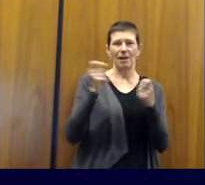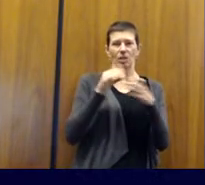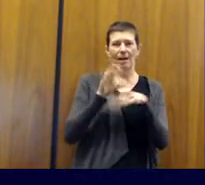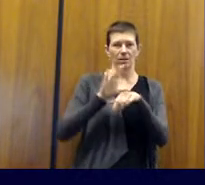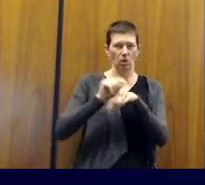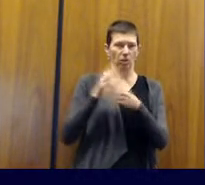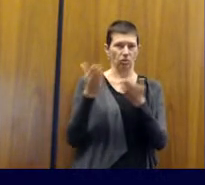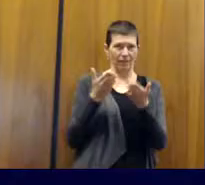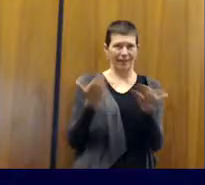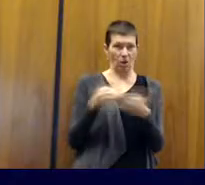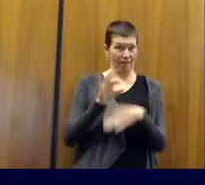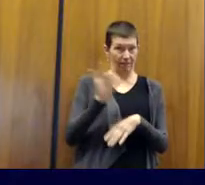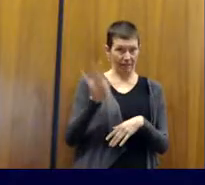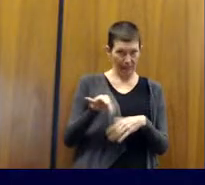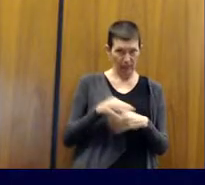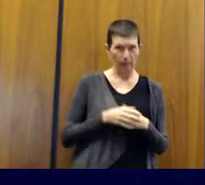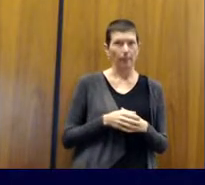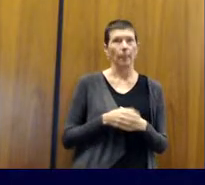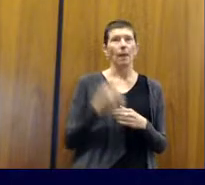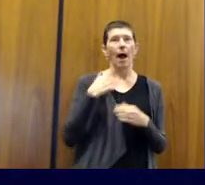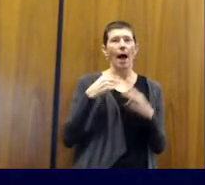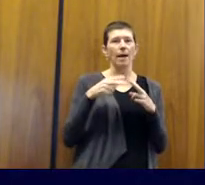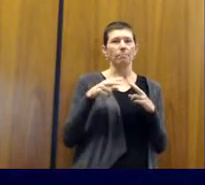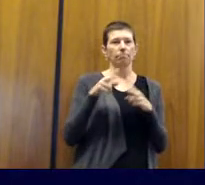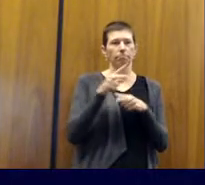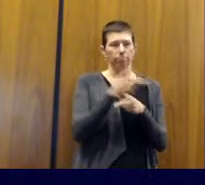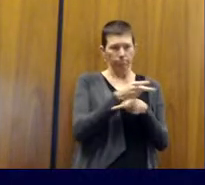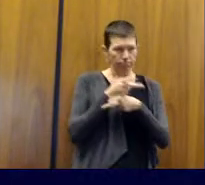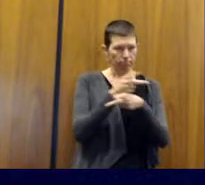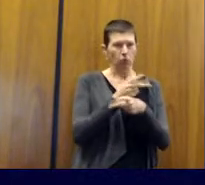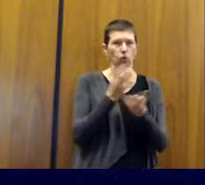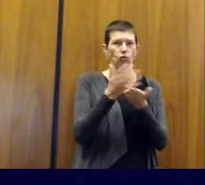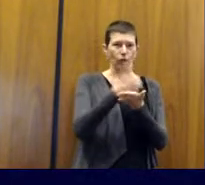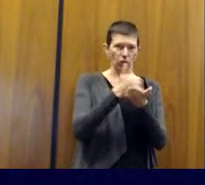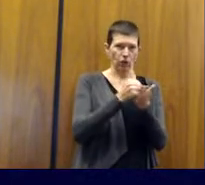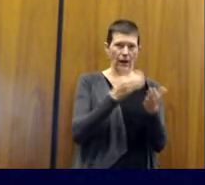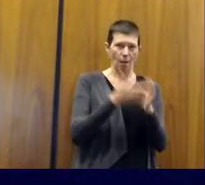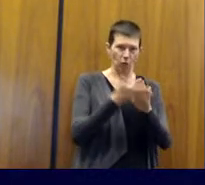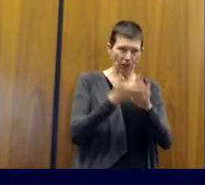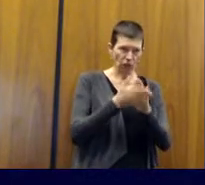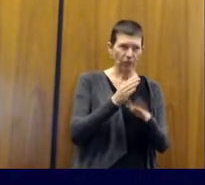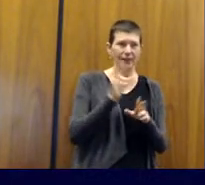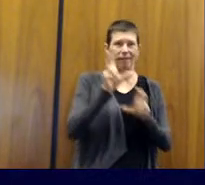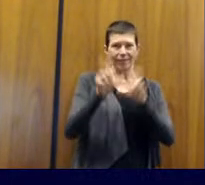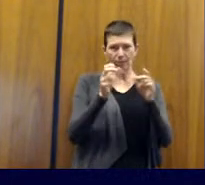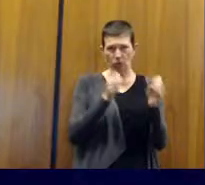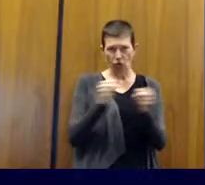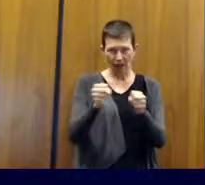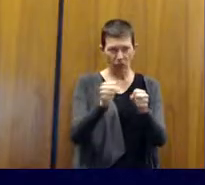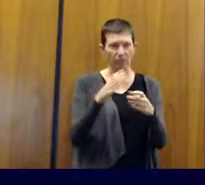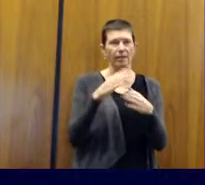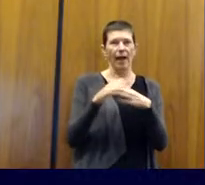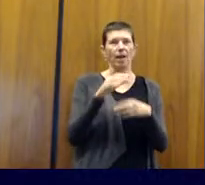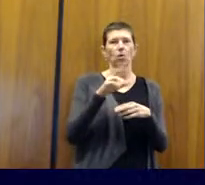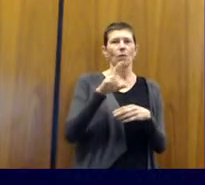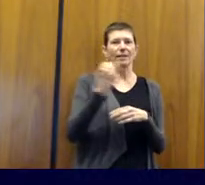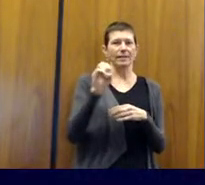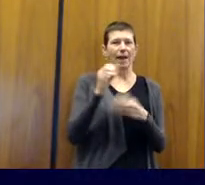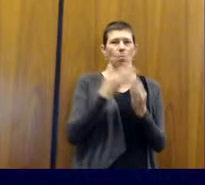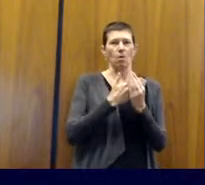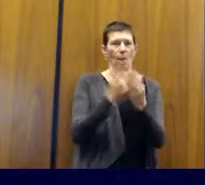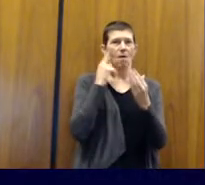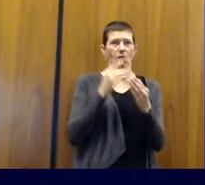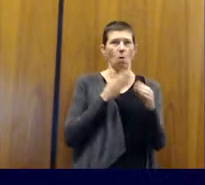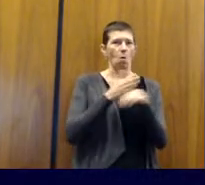Services based here in Flint, I oversee treasury operations, investment strategies, and a real estate portfolio for over